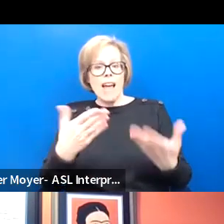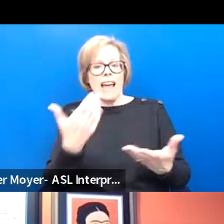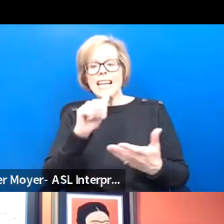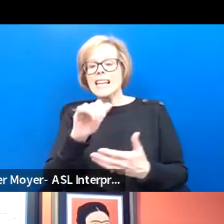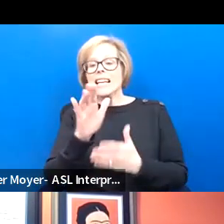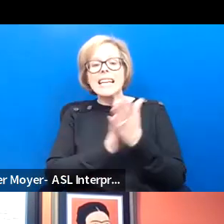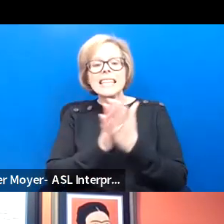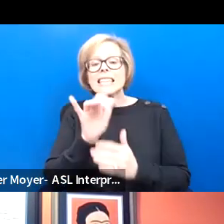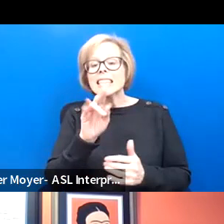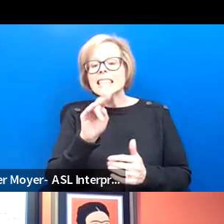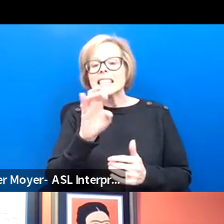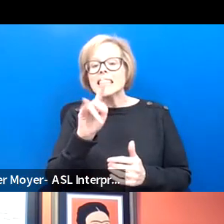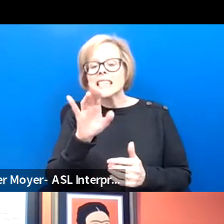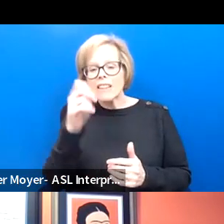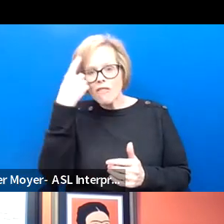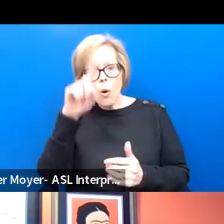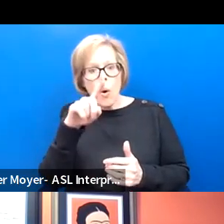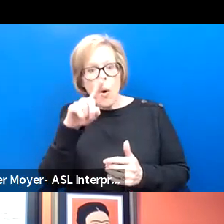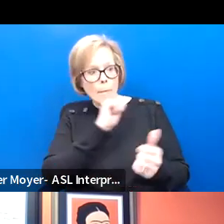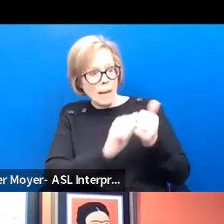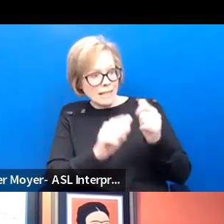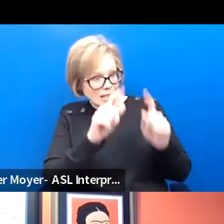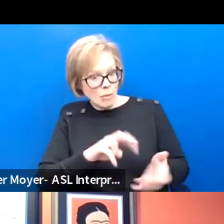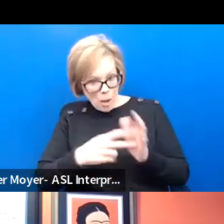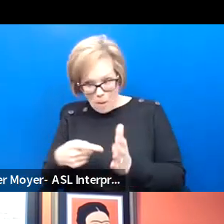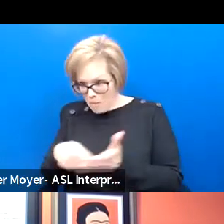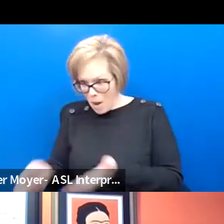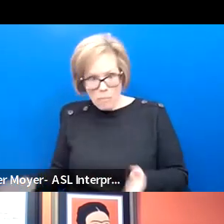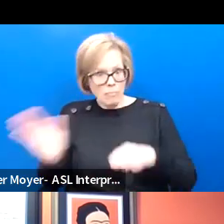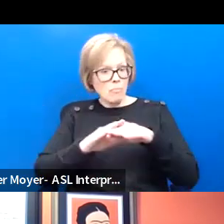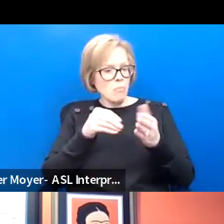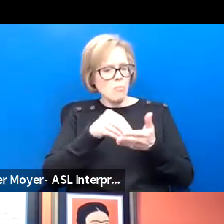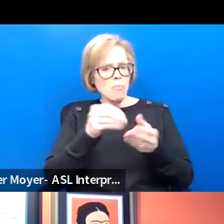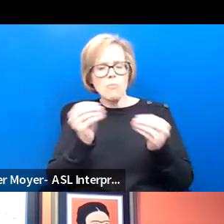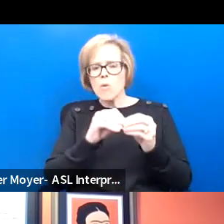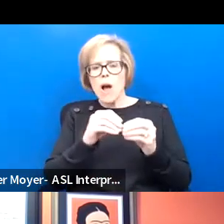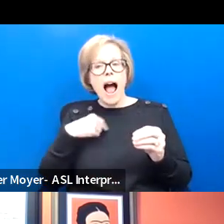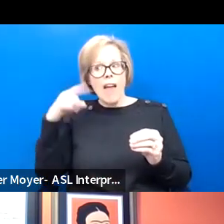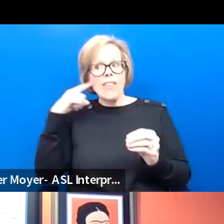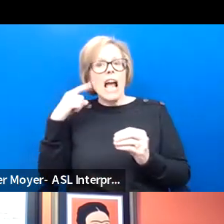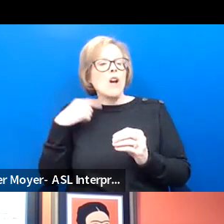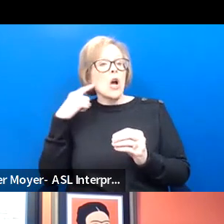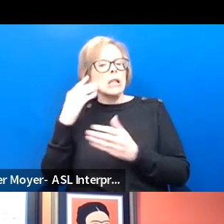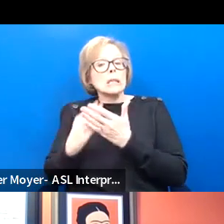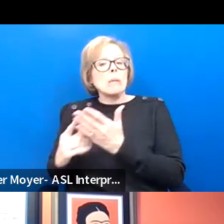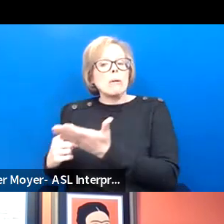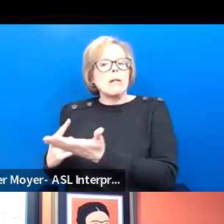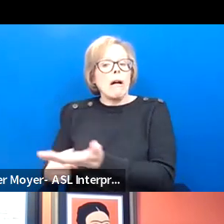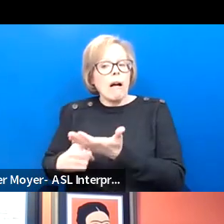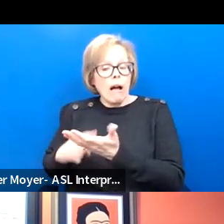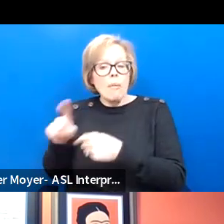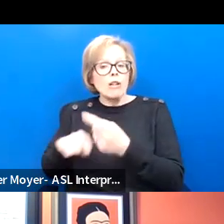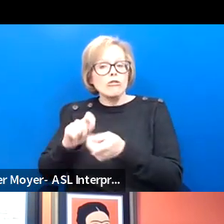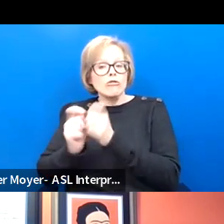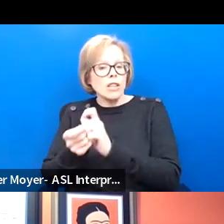for the language, for passing this. I think that there's talk about changing that, but I'm not sure. I'm no longer there. But